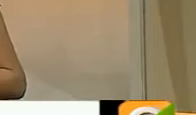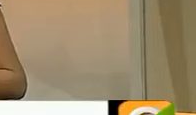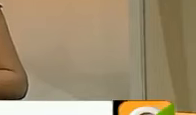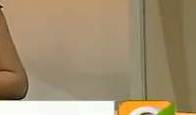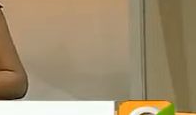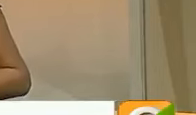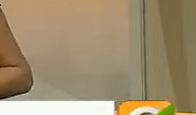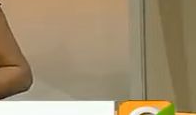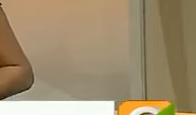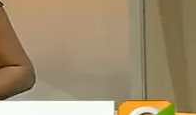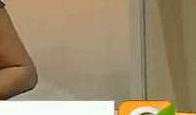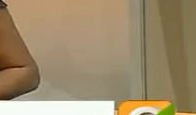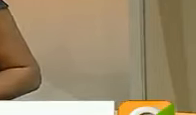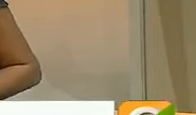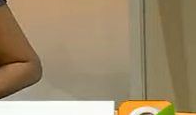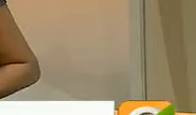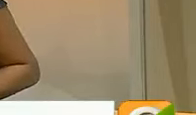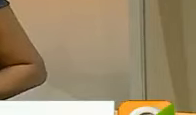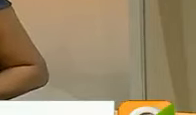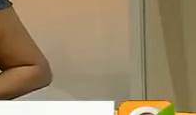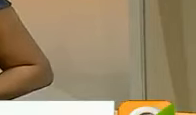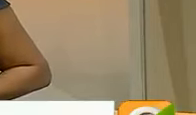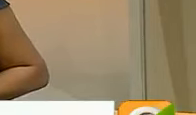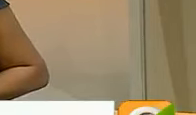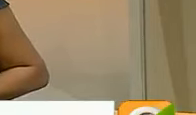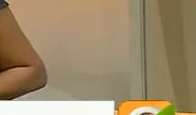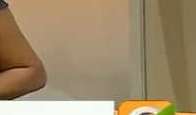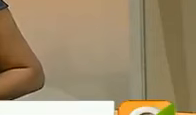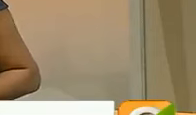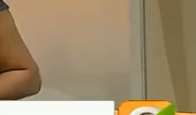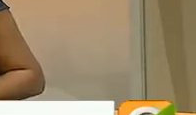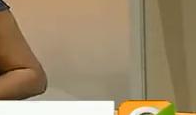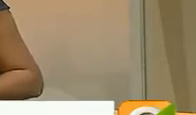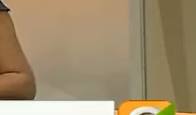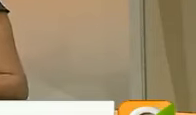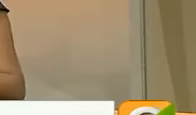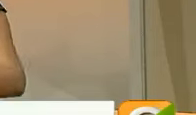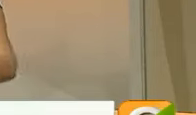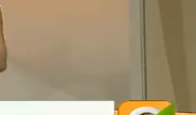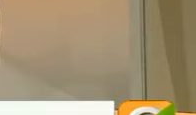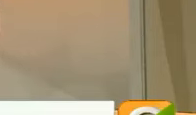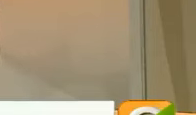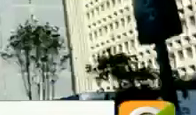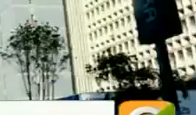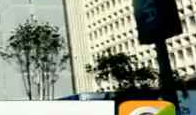Serving Kenya Tea Development Agency CEO Lerionka Tiampati has resigned. This and more in our corporate news roundup.